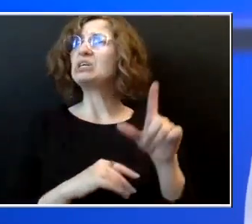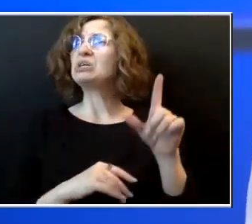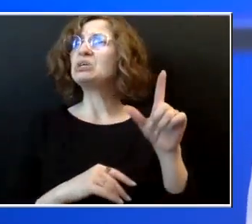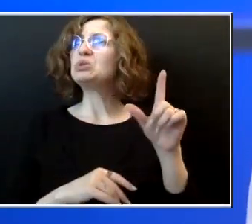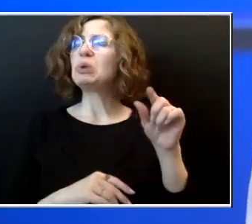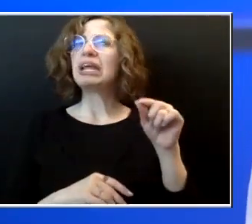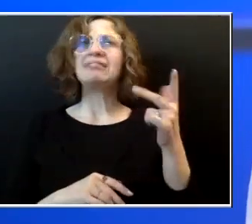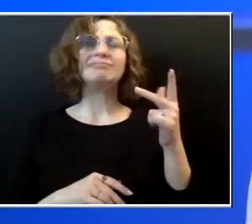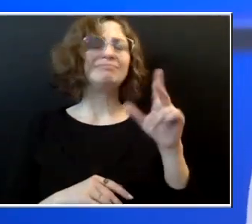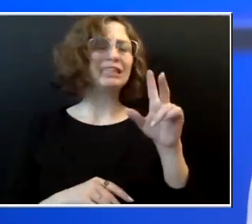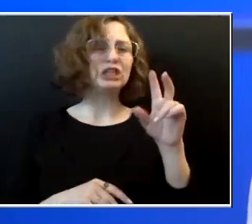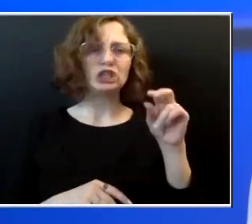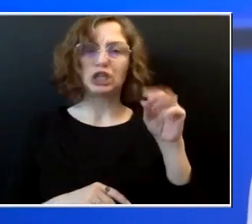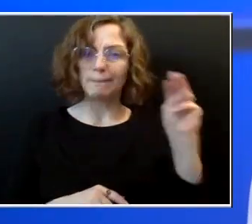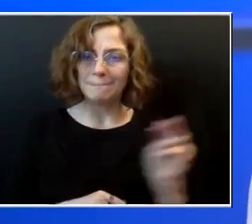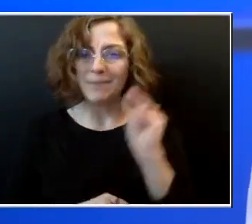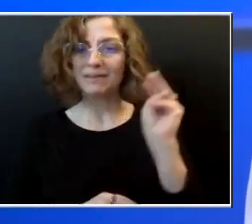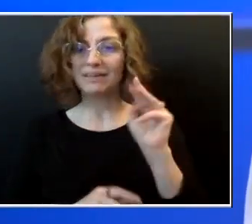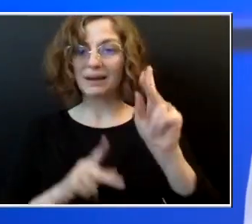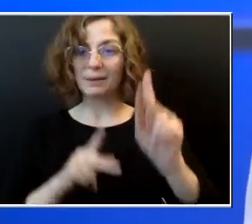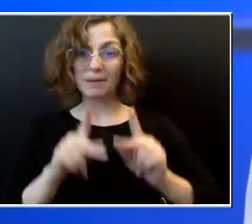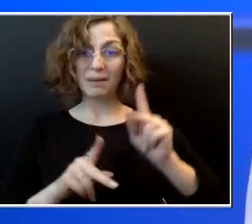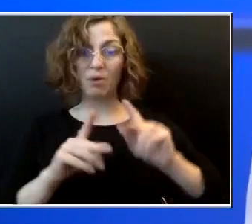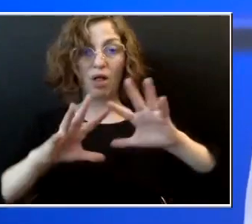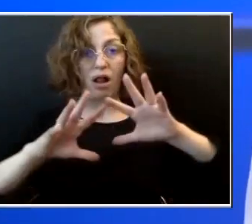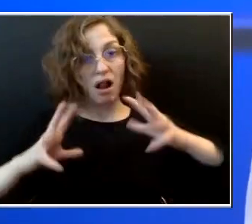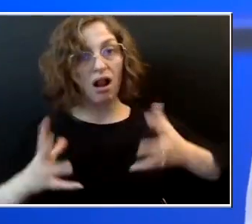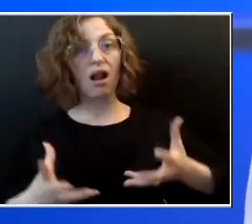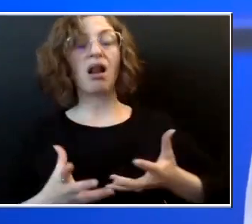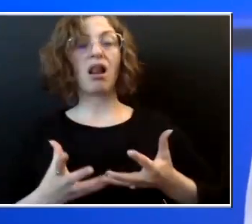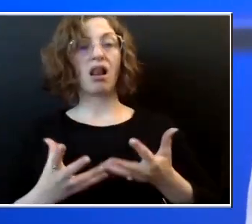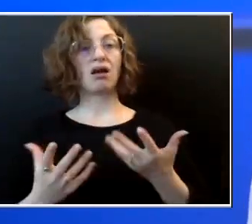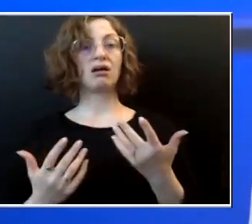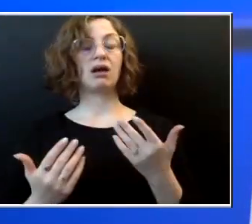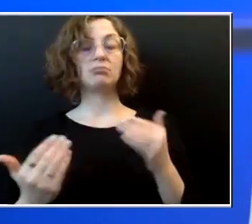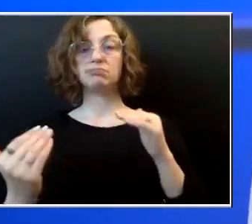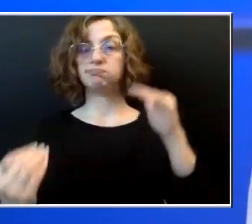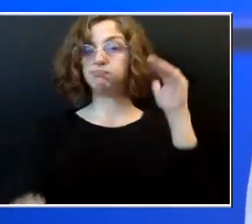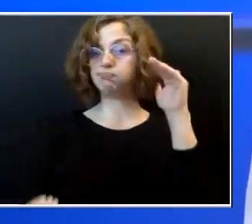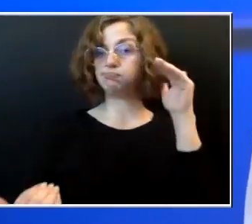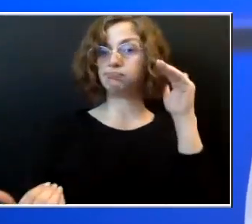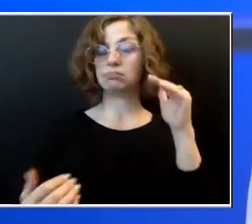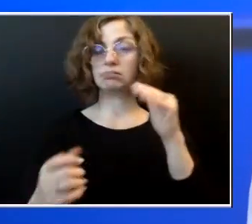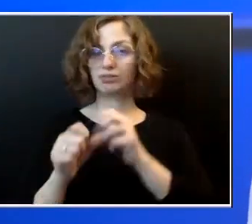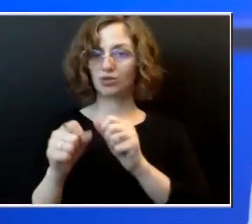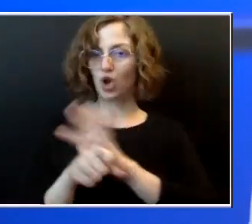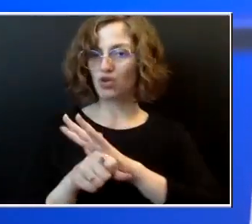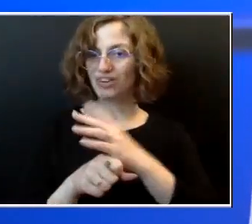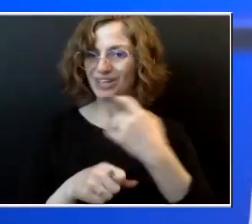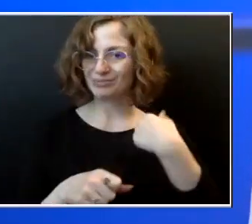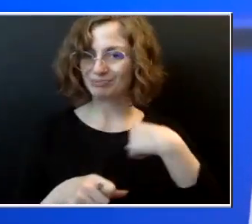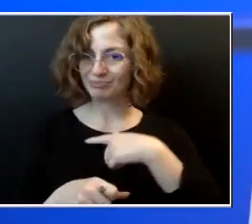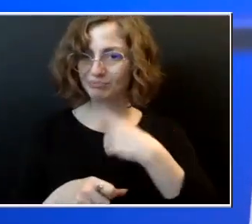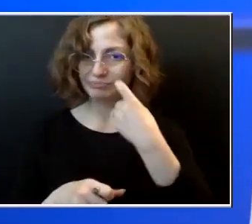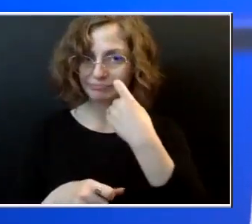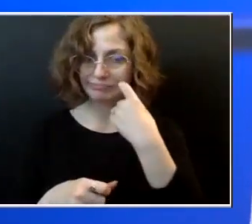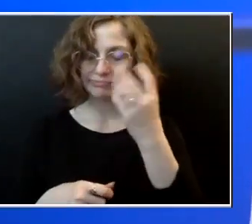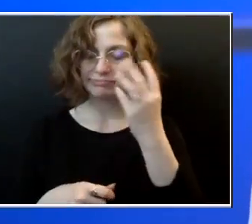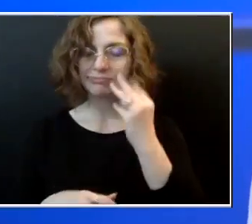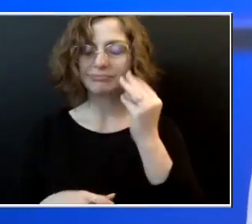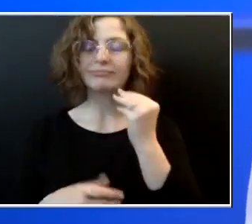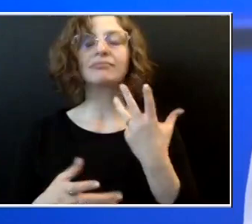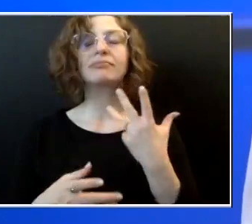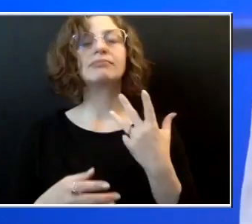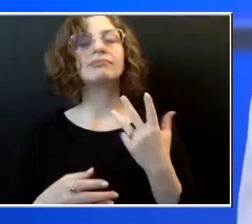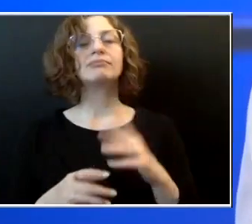world, far greater numbers than even COVID, which we just experienced. But it